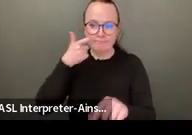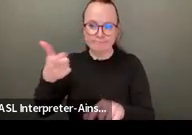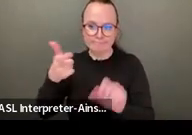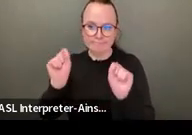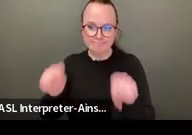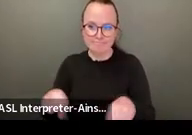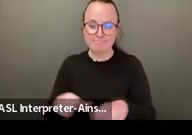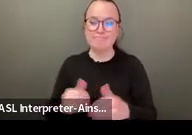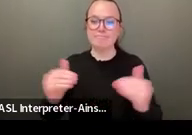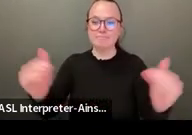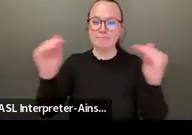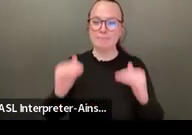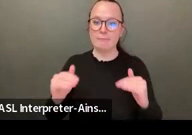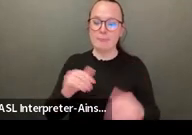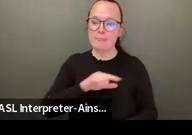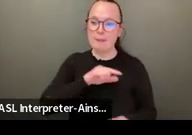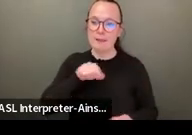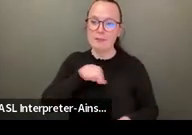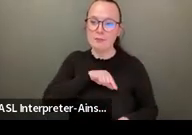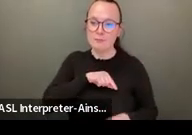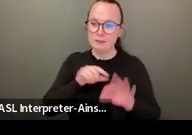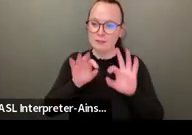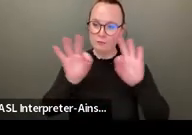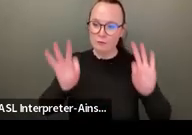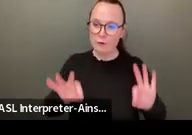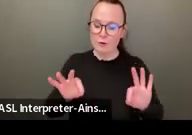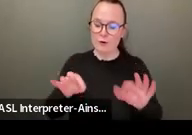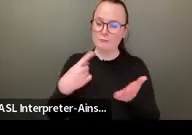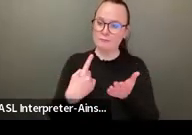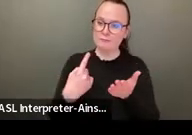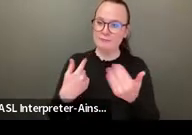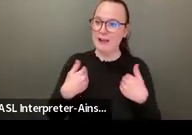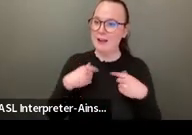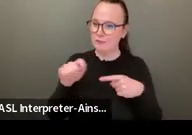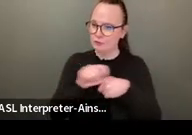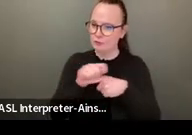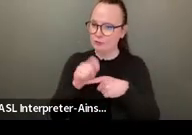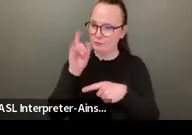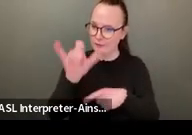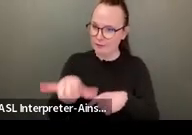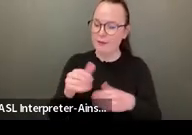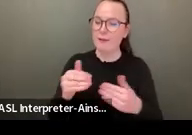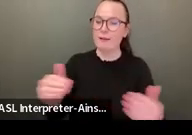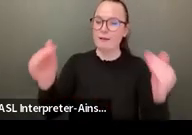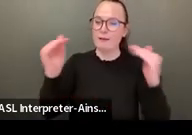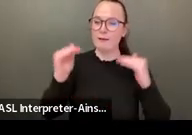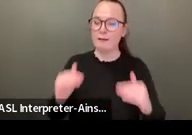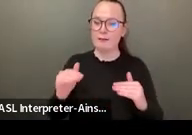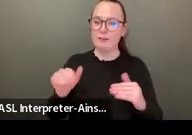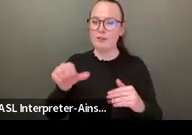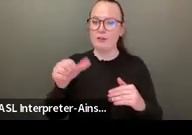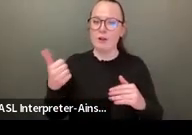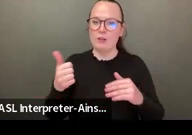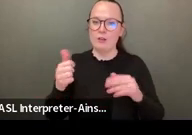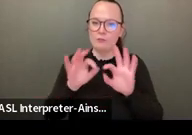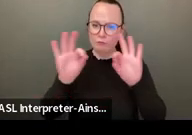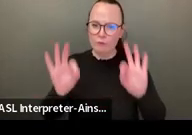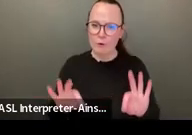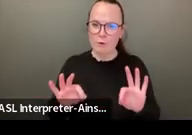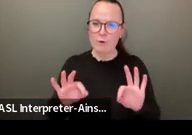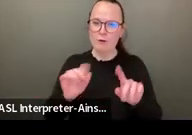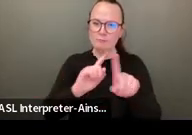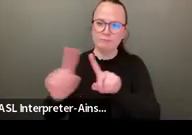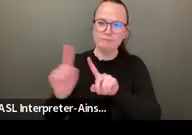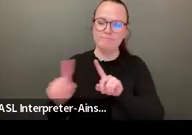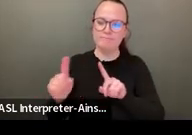have a training that goes over all of those forms, the adverse effect form, the SLD form, the specific learning disability form,